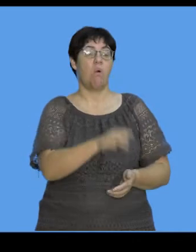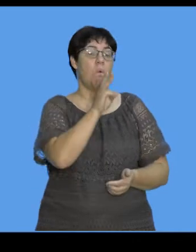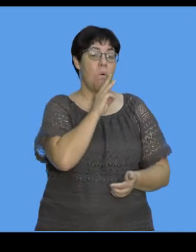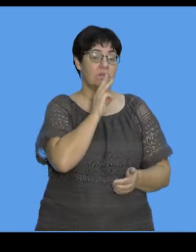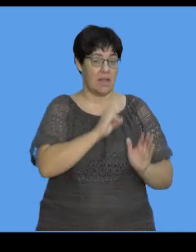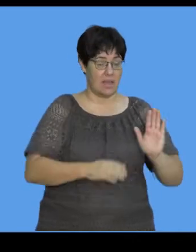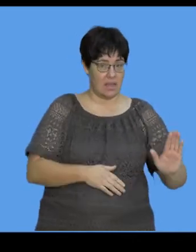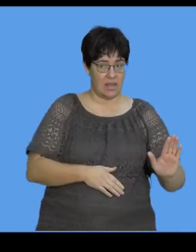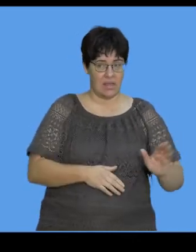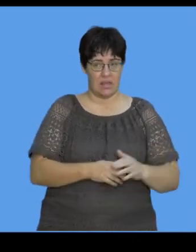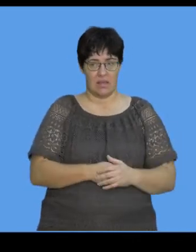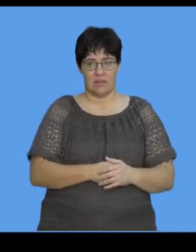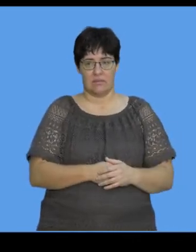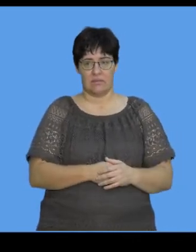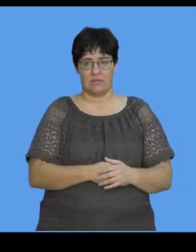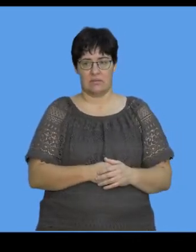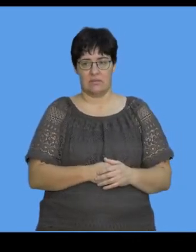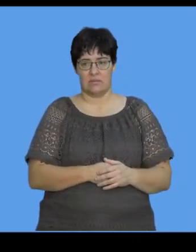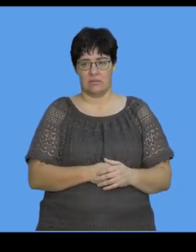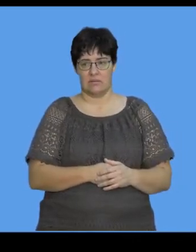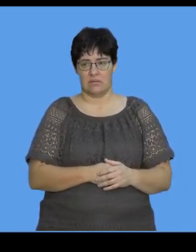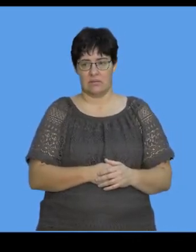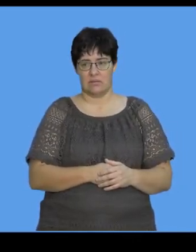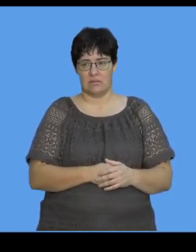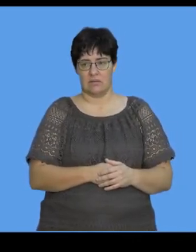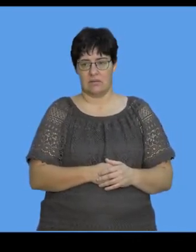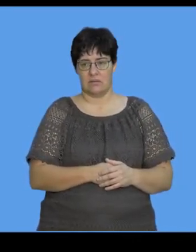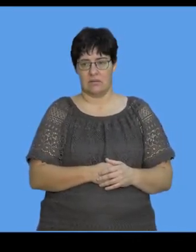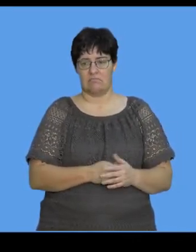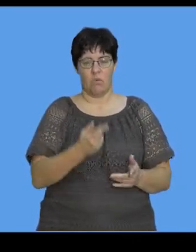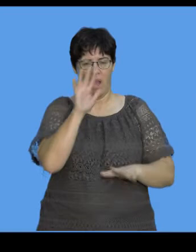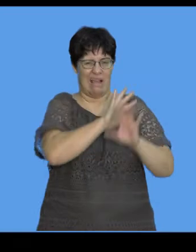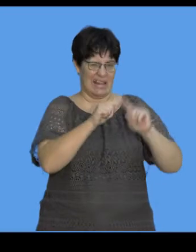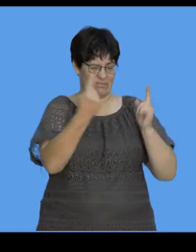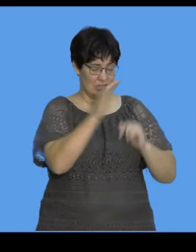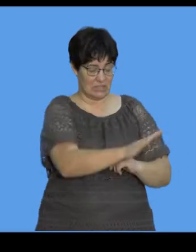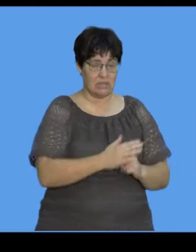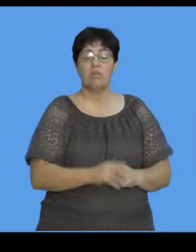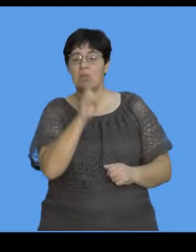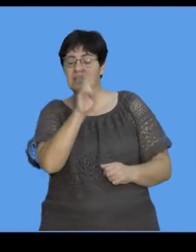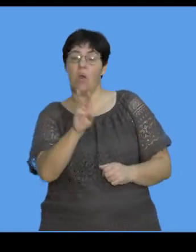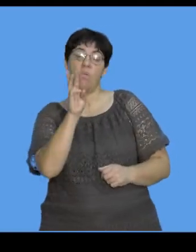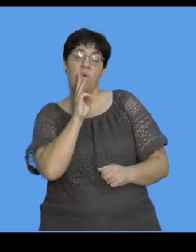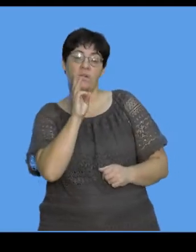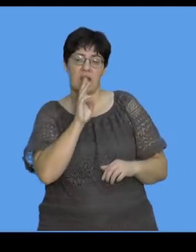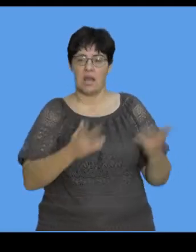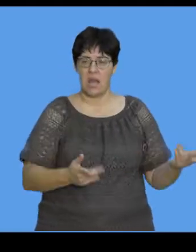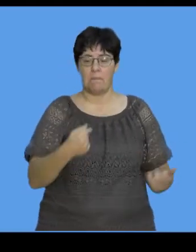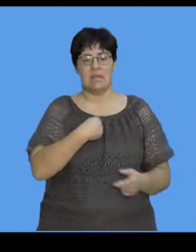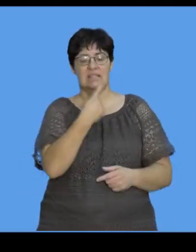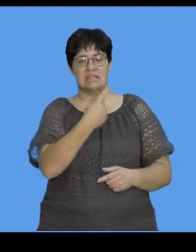water, oh, there's my pen. We go to the pen over here. Let's use a different color. If I say water and I